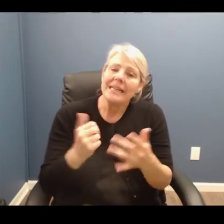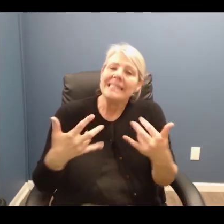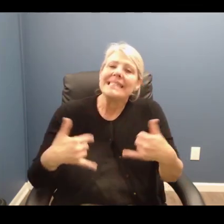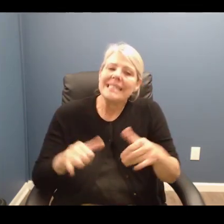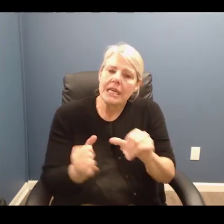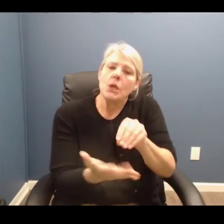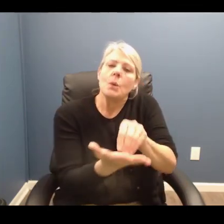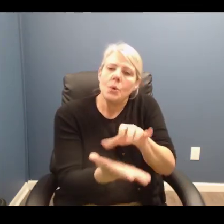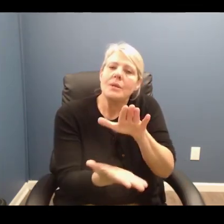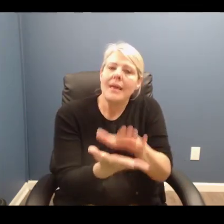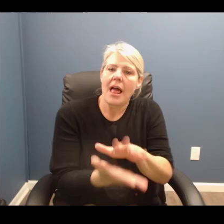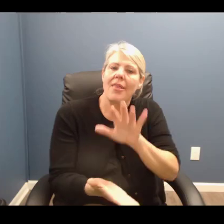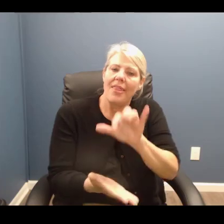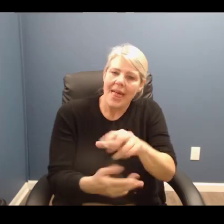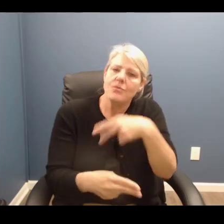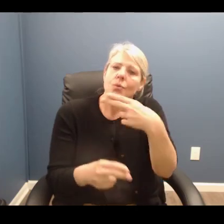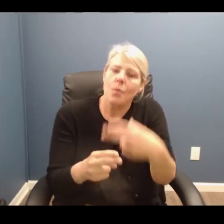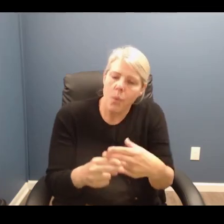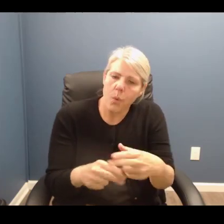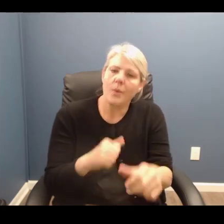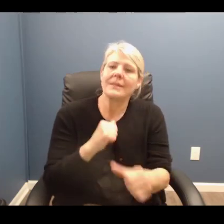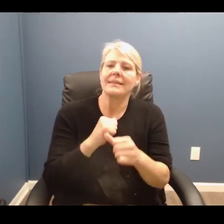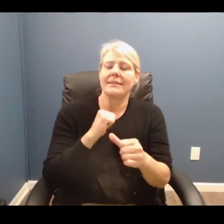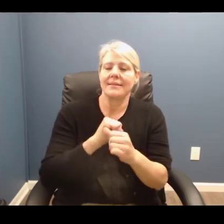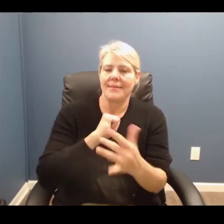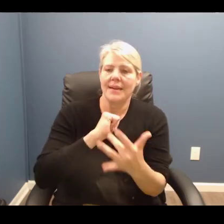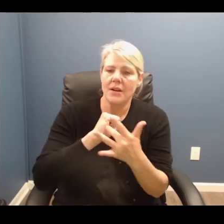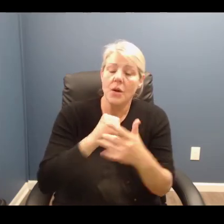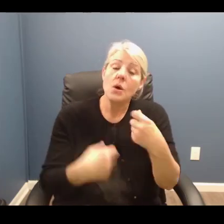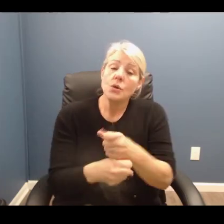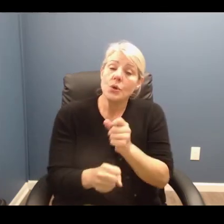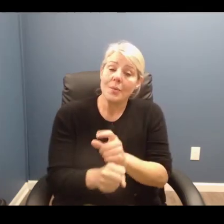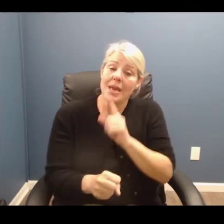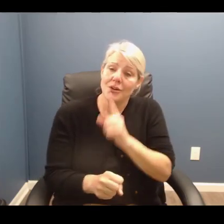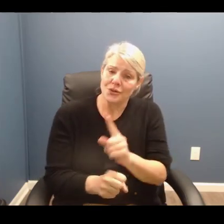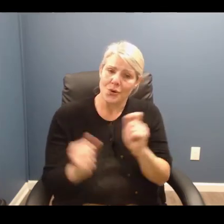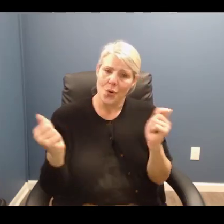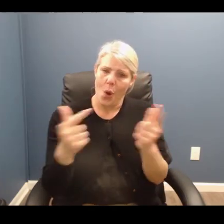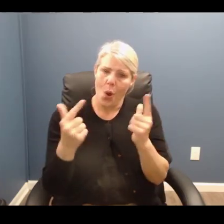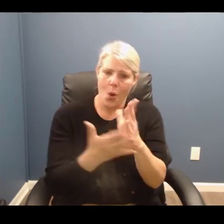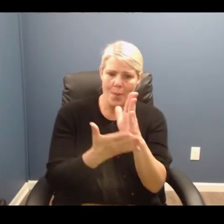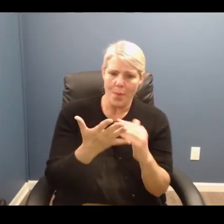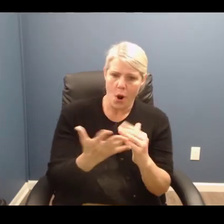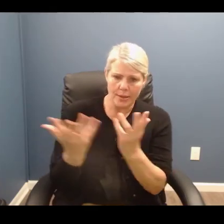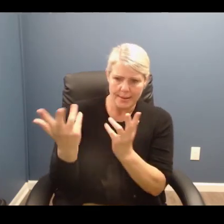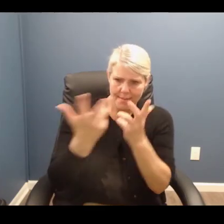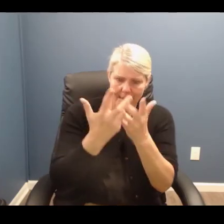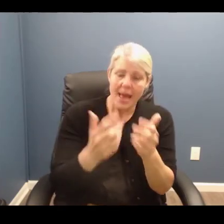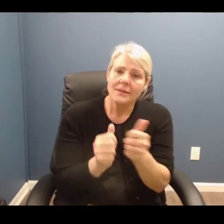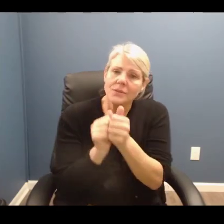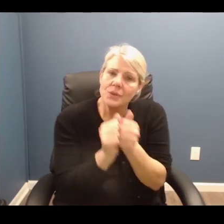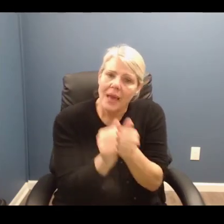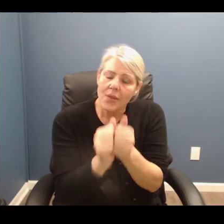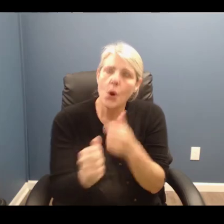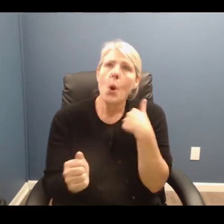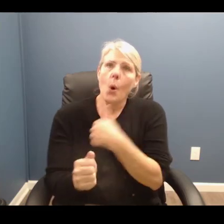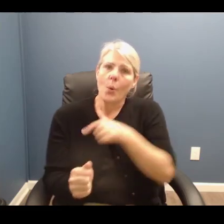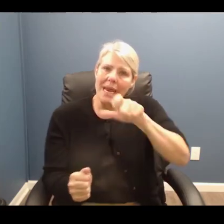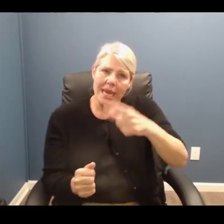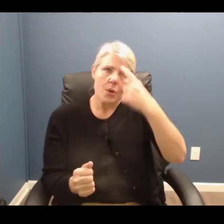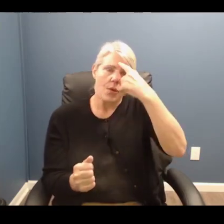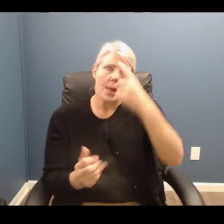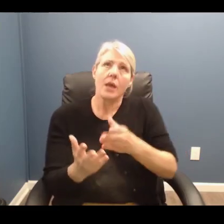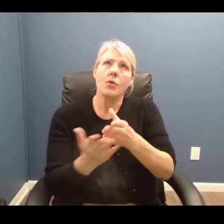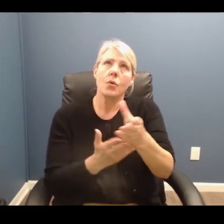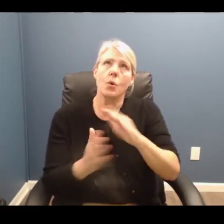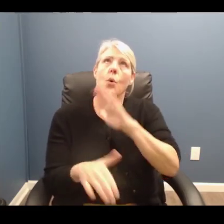to access their general curriculum. In order to ensure our puzzle pieces all fit together, we need to